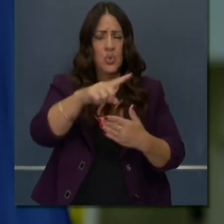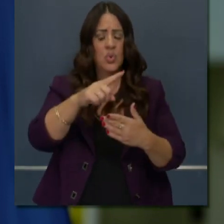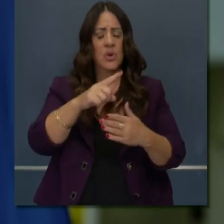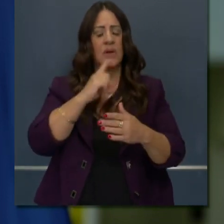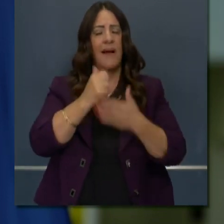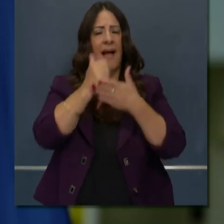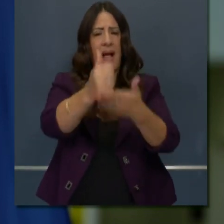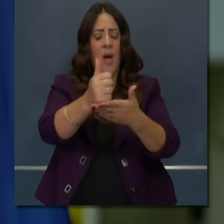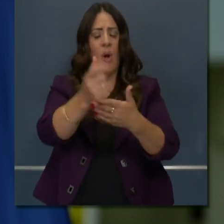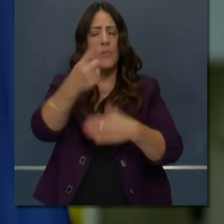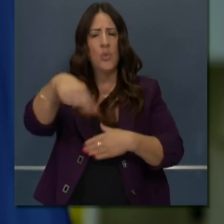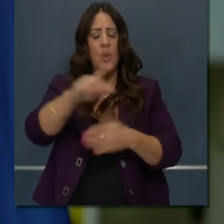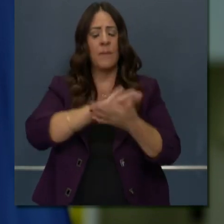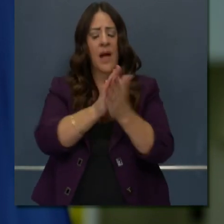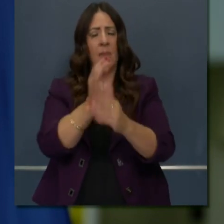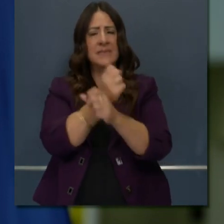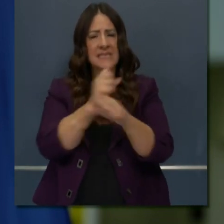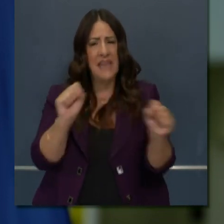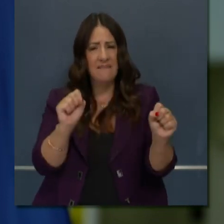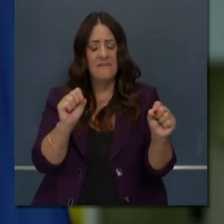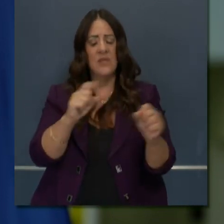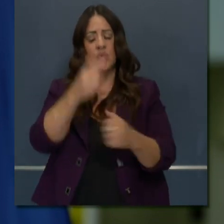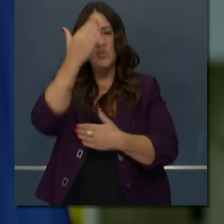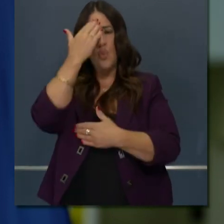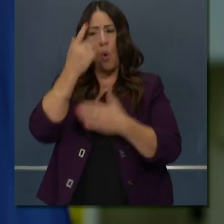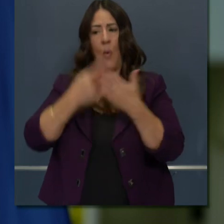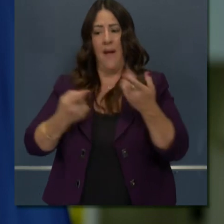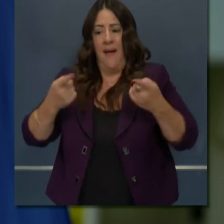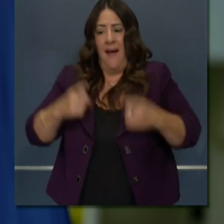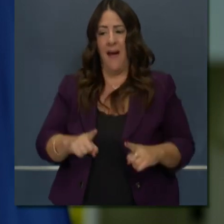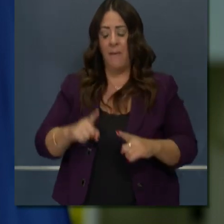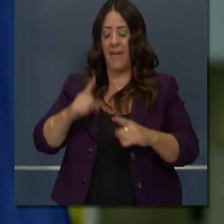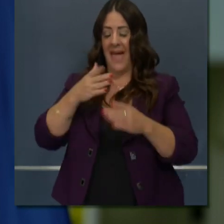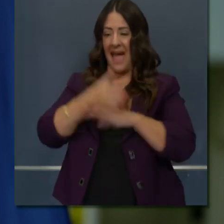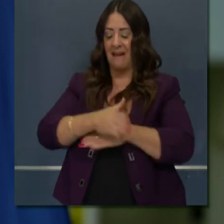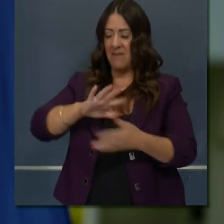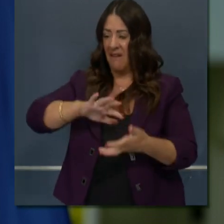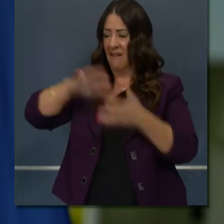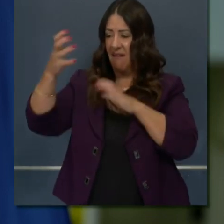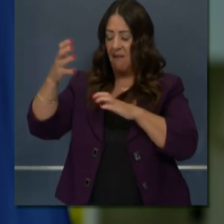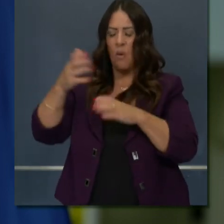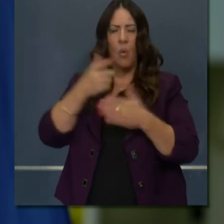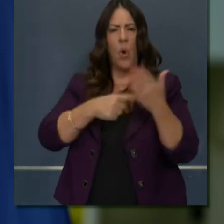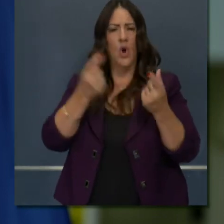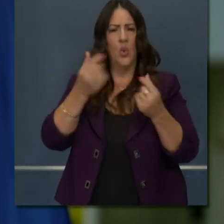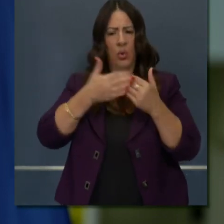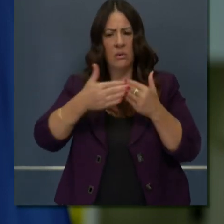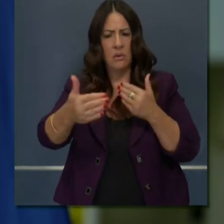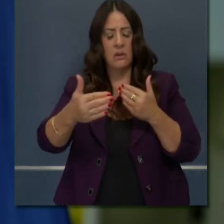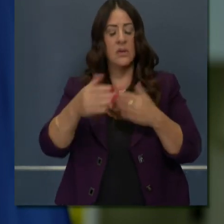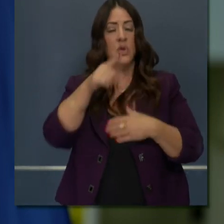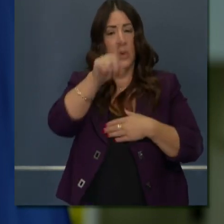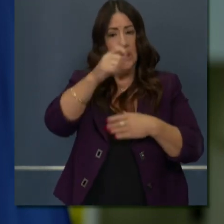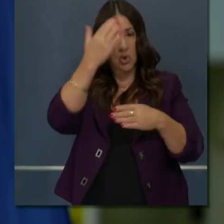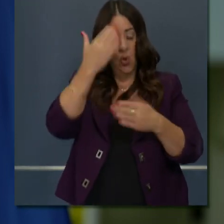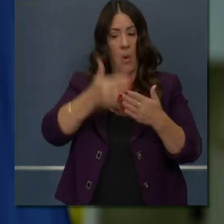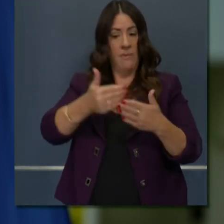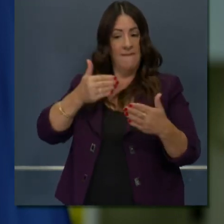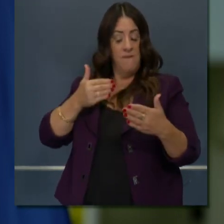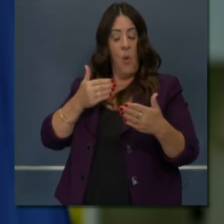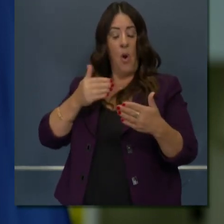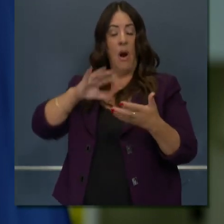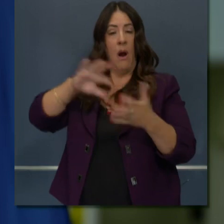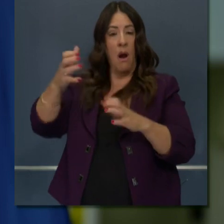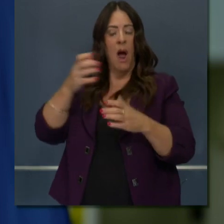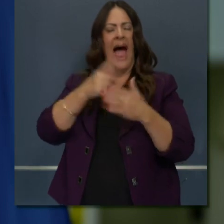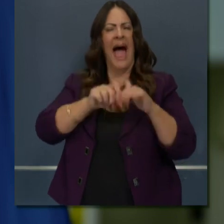during and after a major event is really up to you, and how you plan for it and how you prepare for it